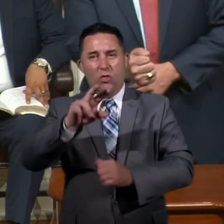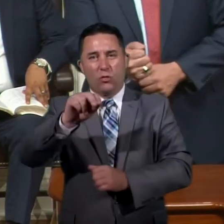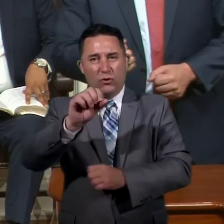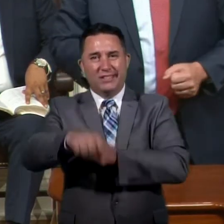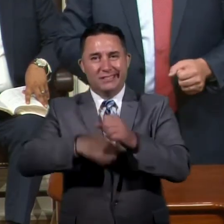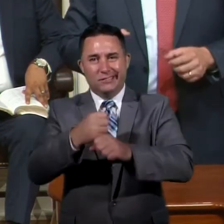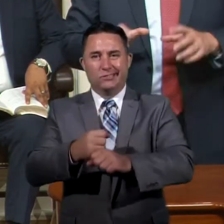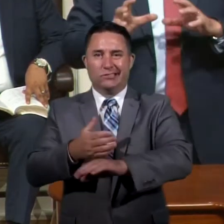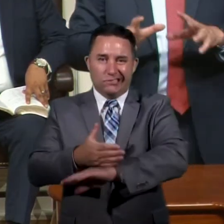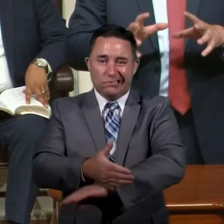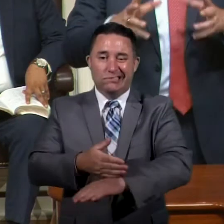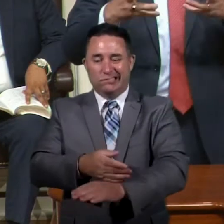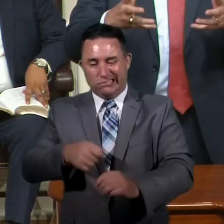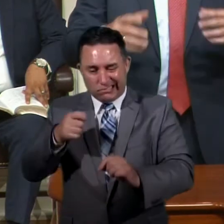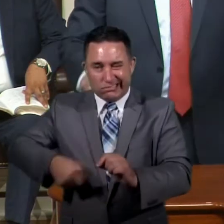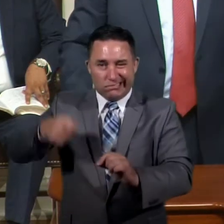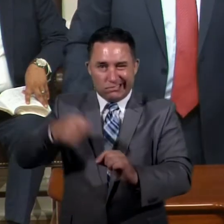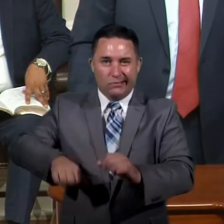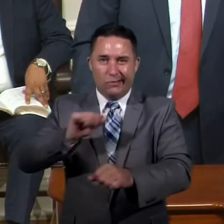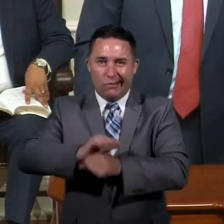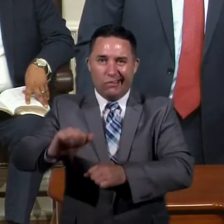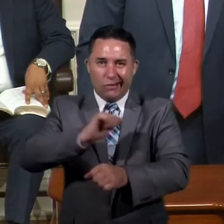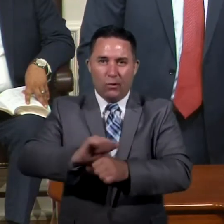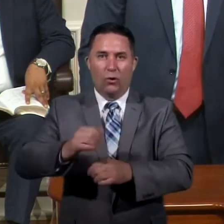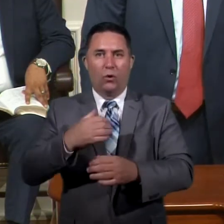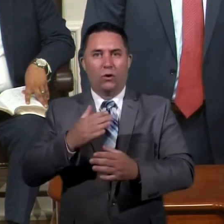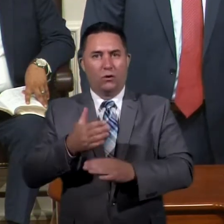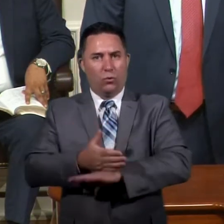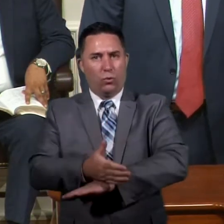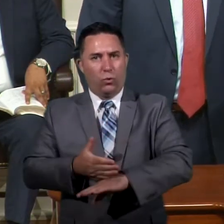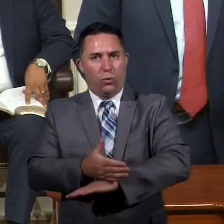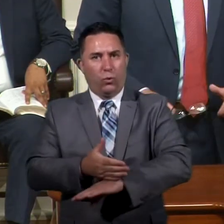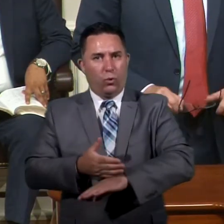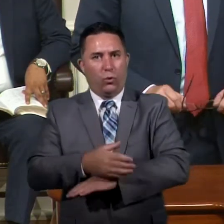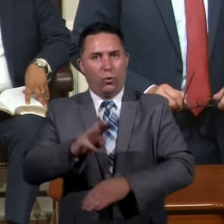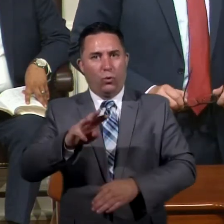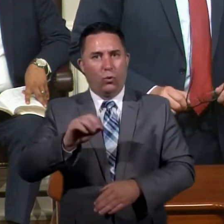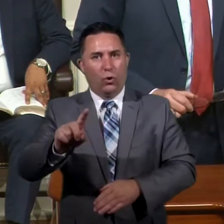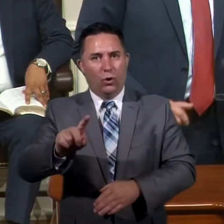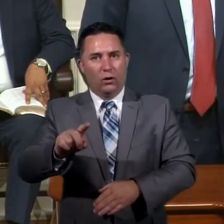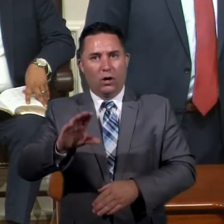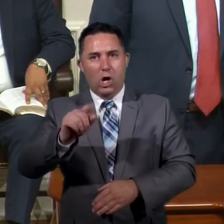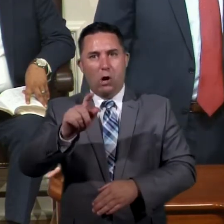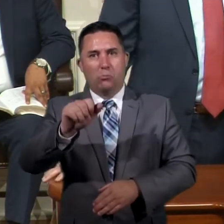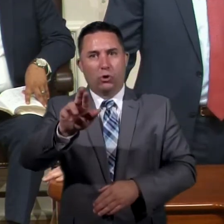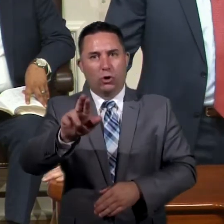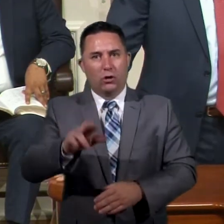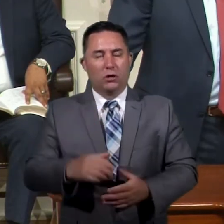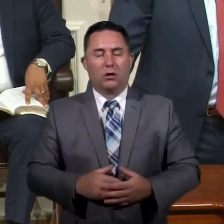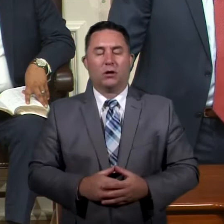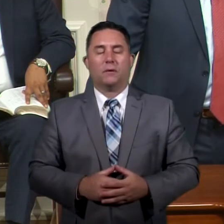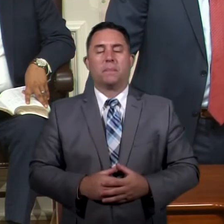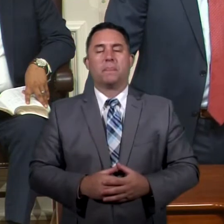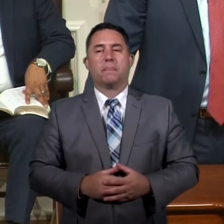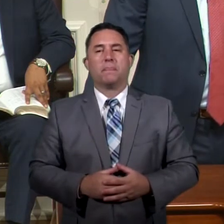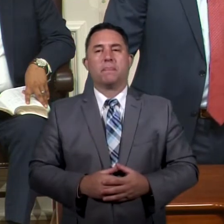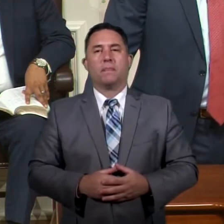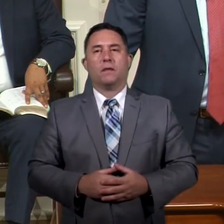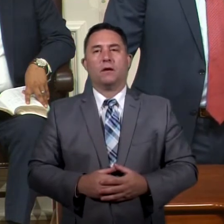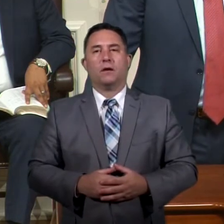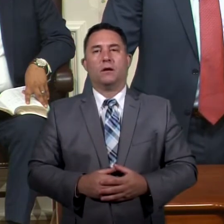years sawing and fixing wood. Y pasó 30 años cortando y trabajando con la madera, era